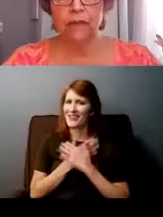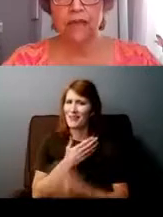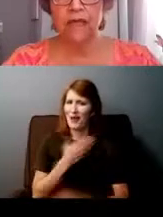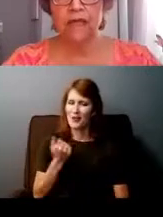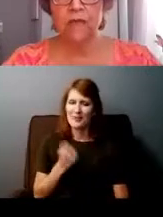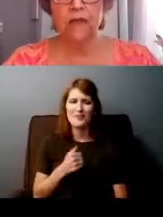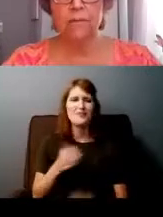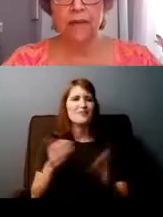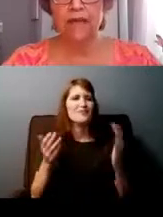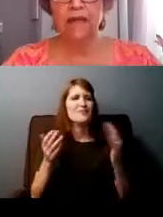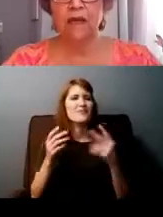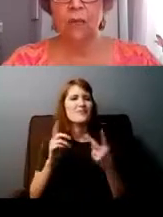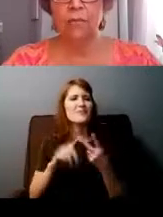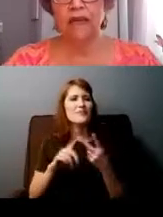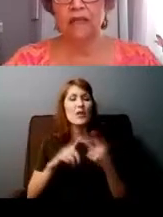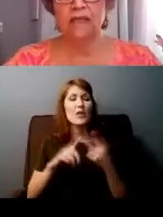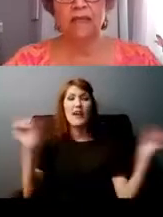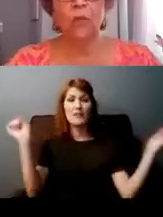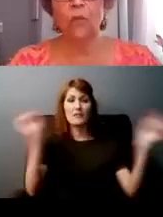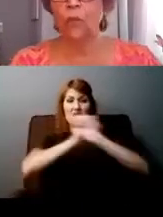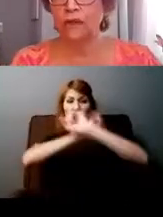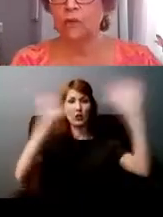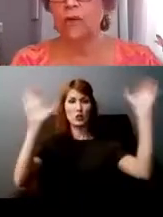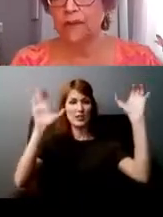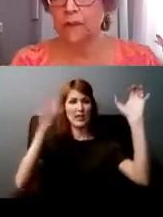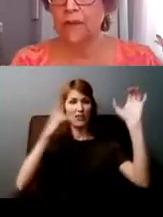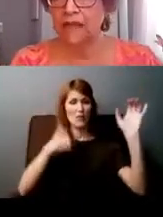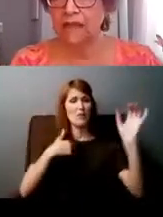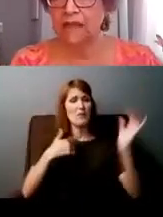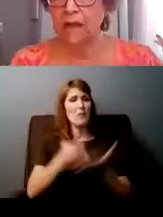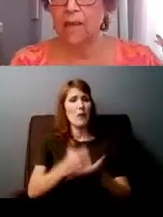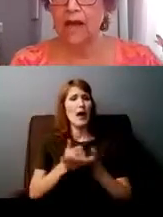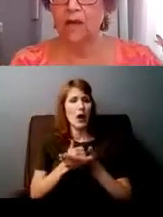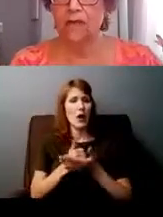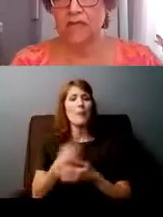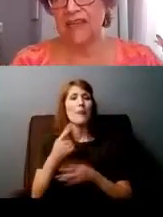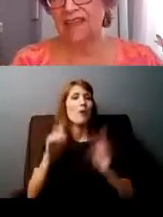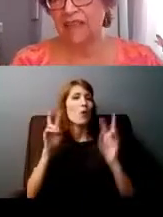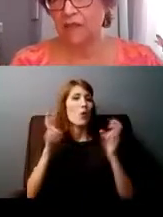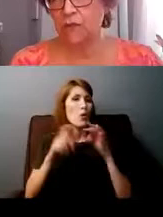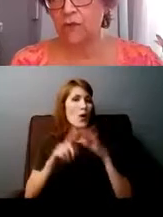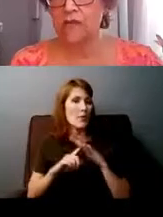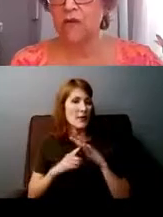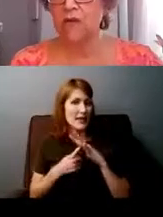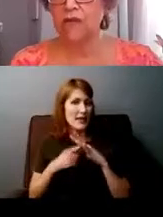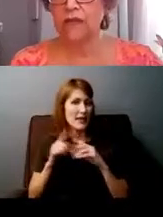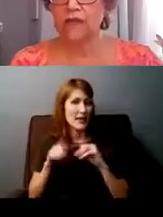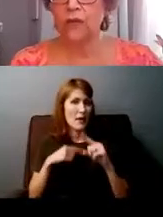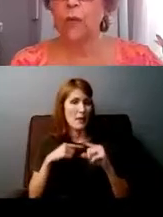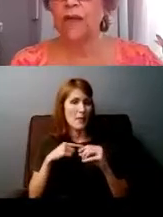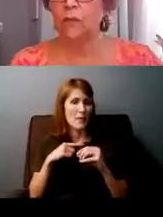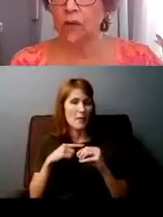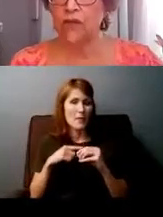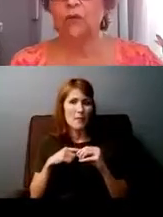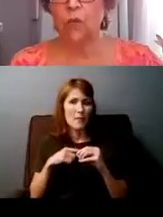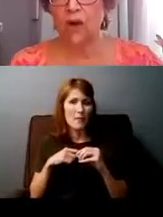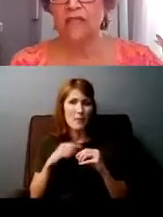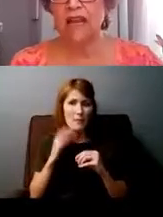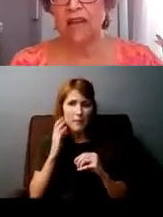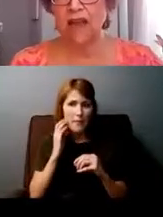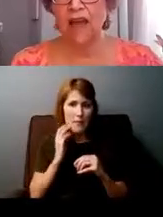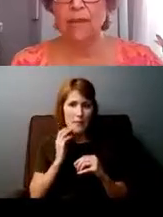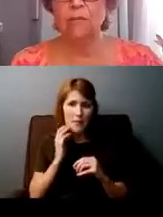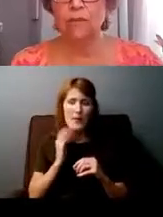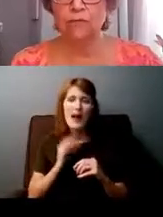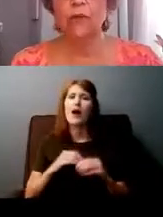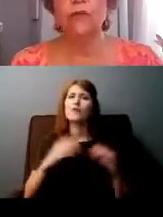Visualization for me has been a big help, as that one quote at the beginning about seeing the end result, knowing what you want to